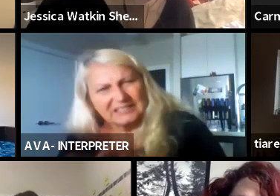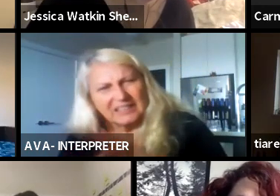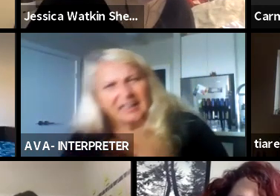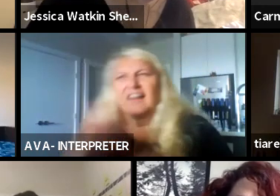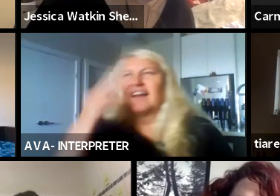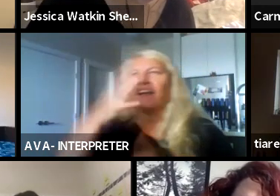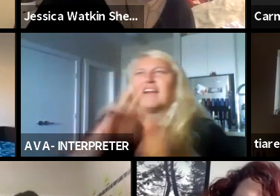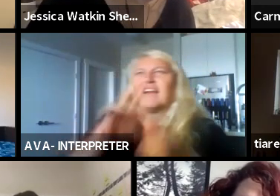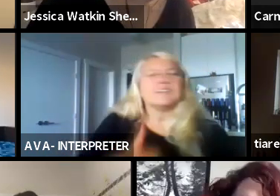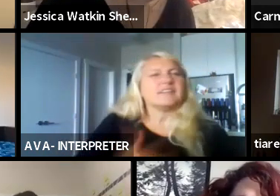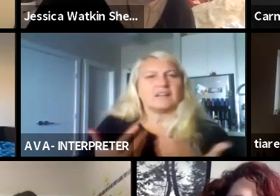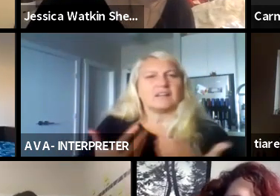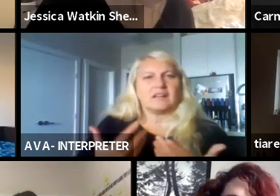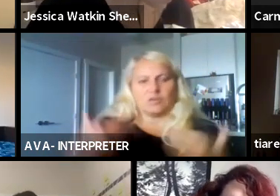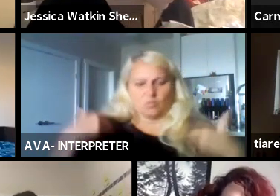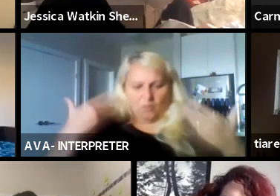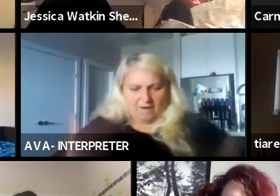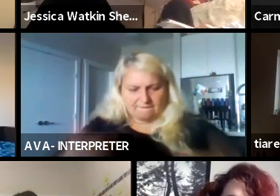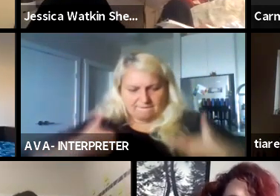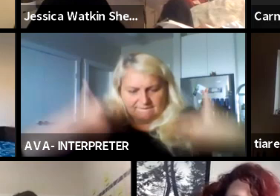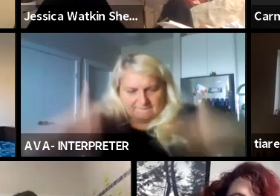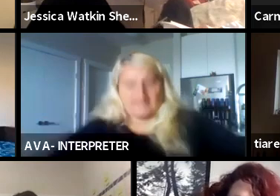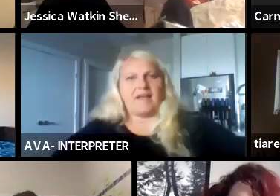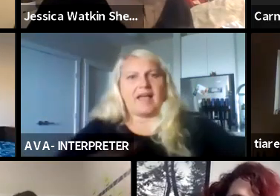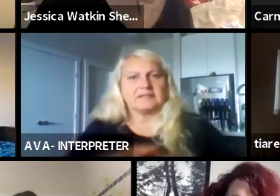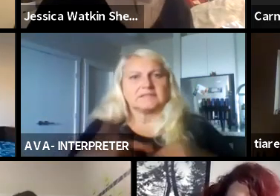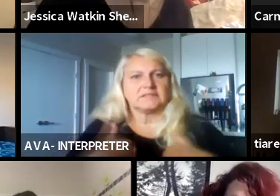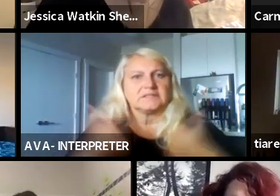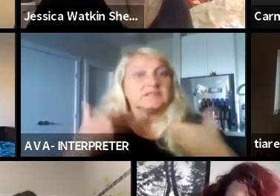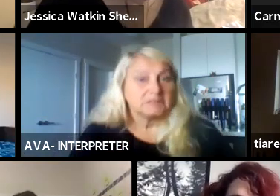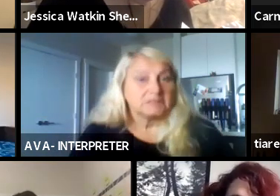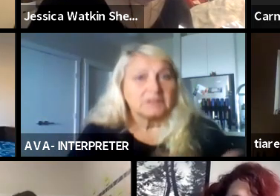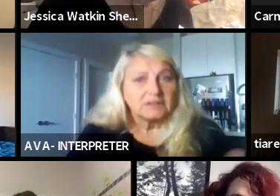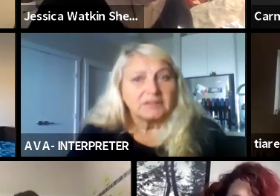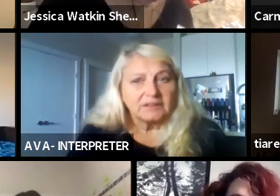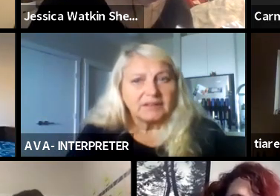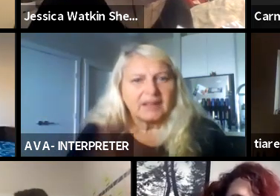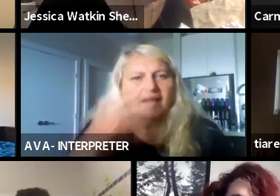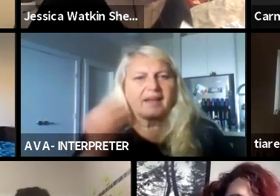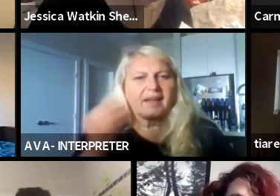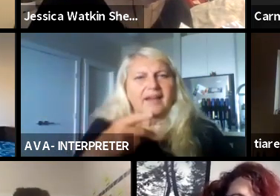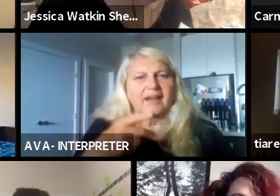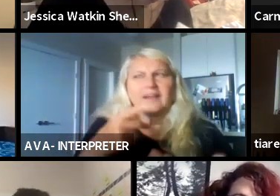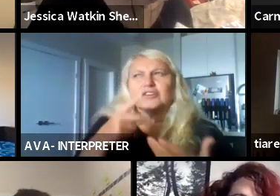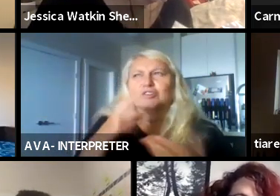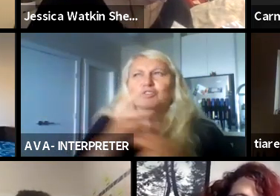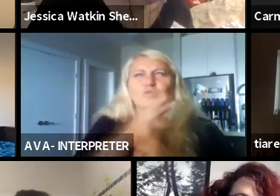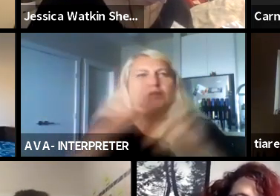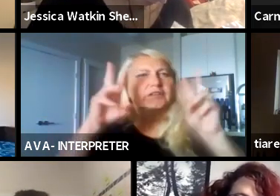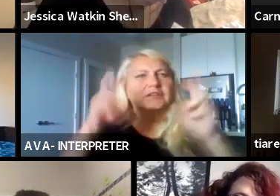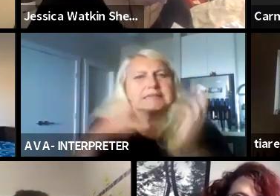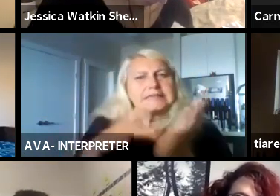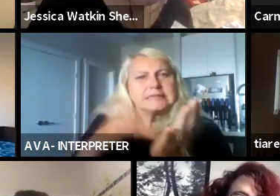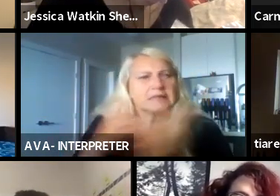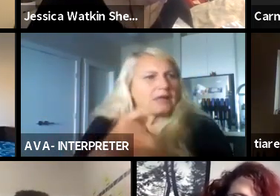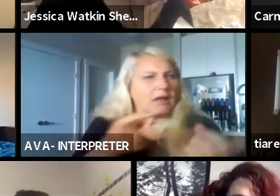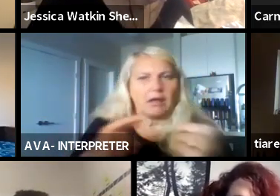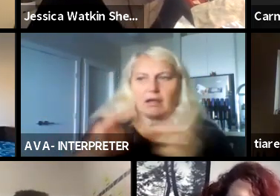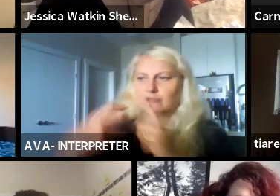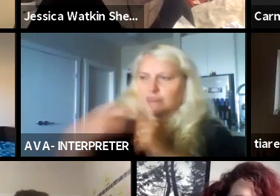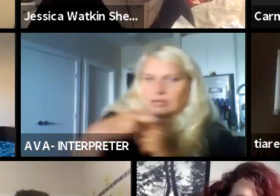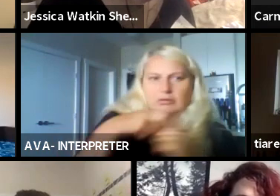about arriving as we are, for me. And using the space of check-in, using this time to